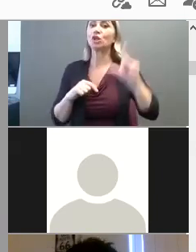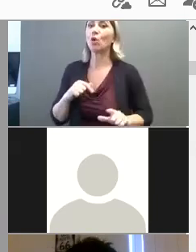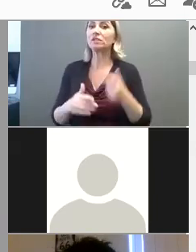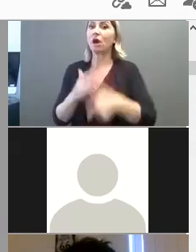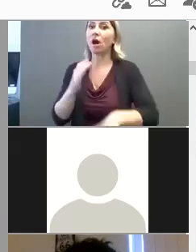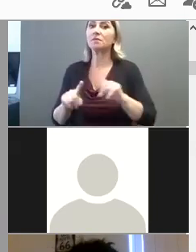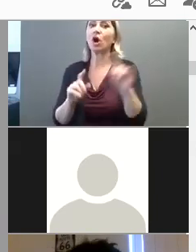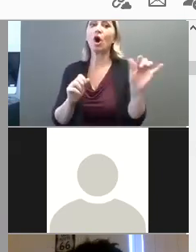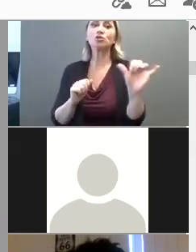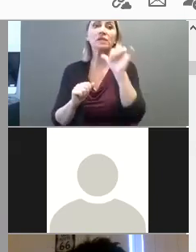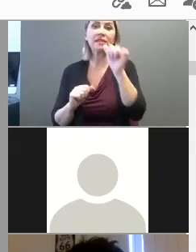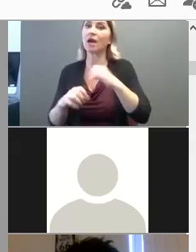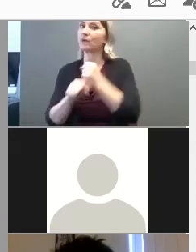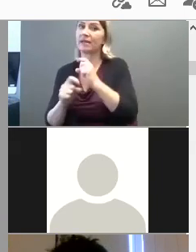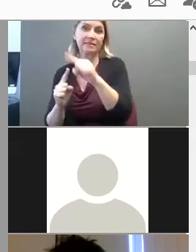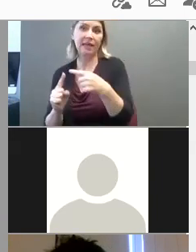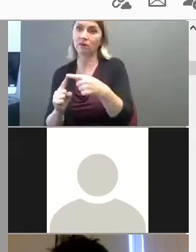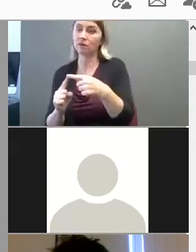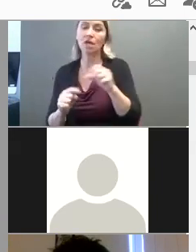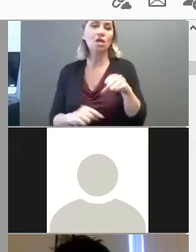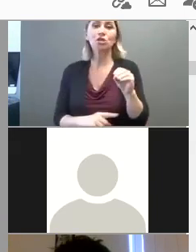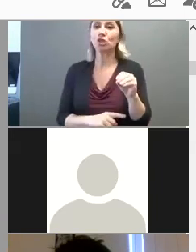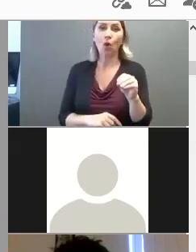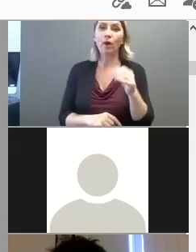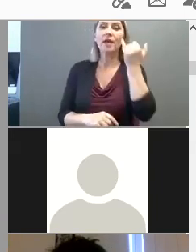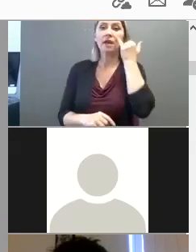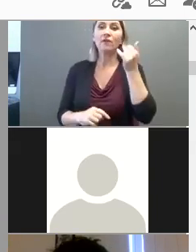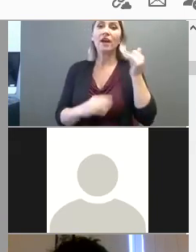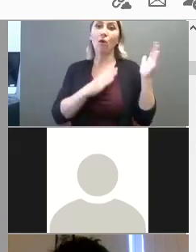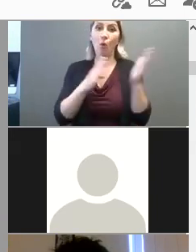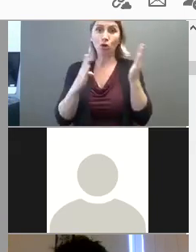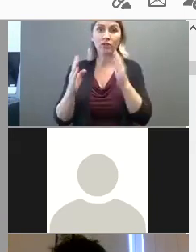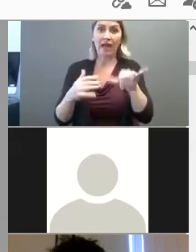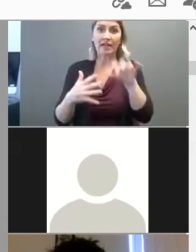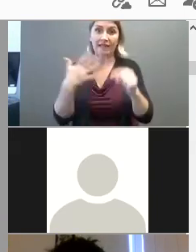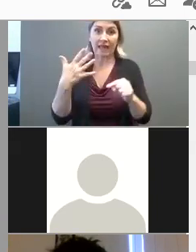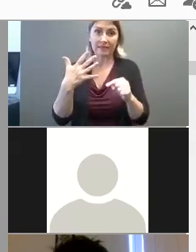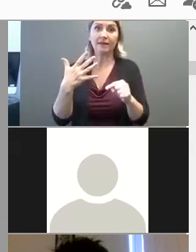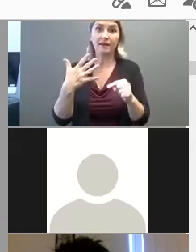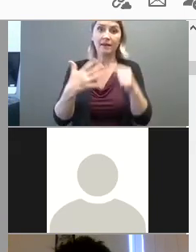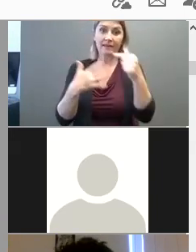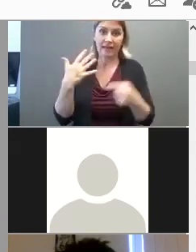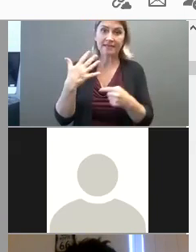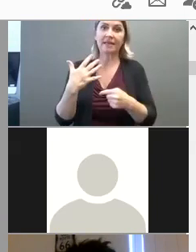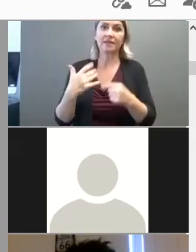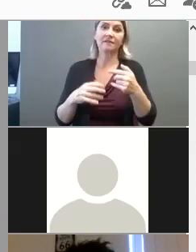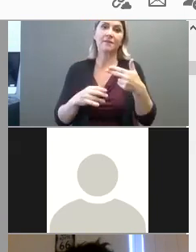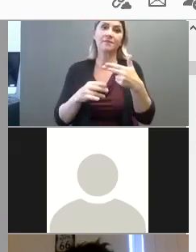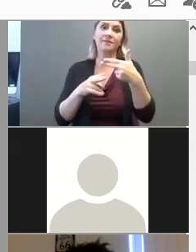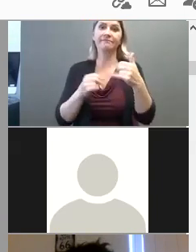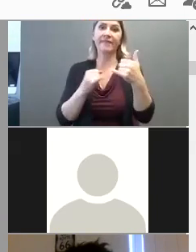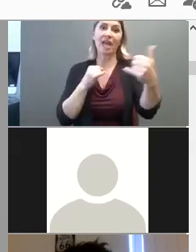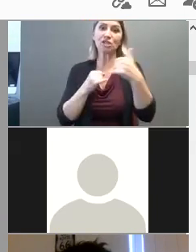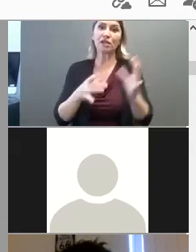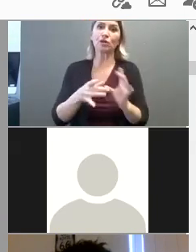but also does not create a cycle. So if we have ordered this set of edges with respect to some weight, let's say